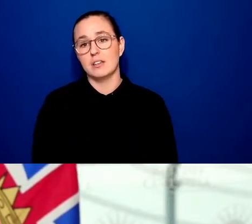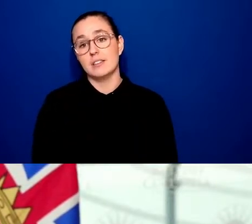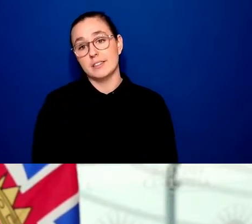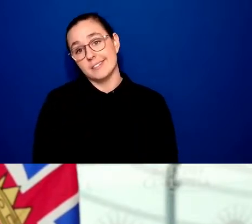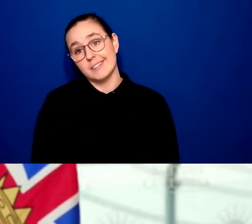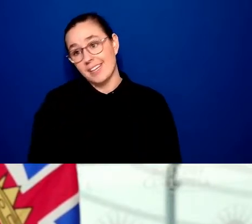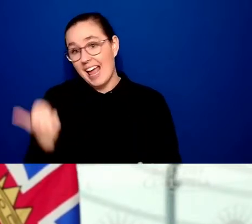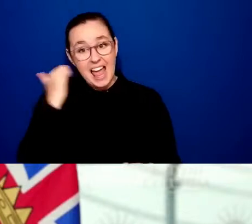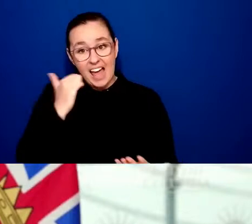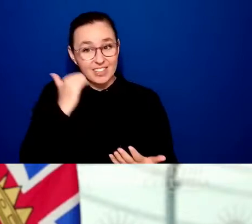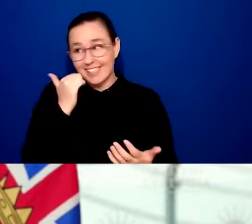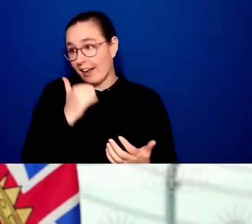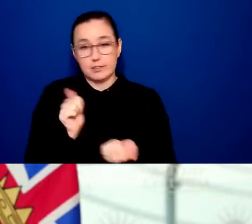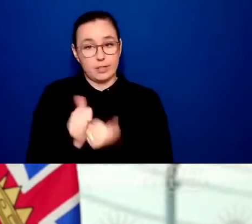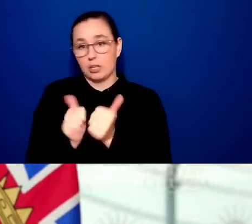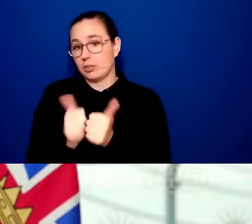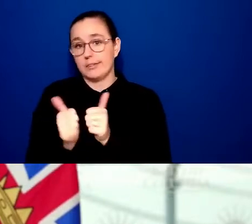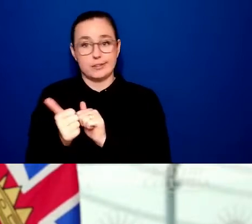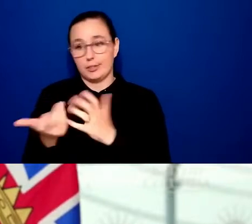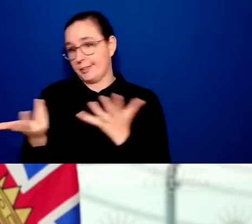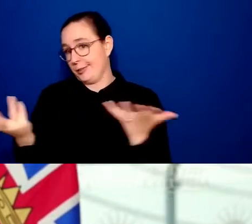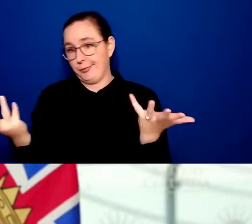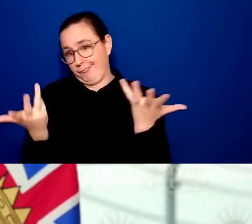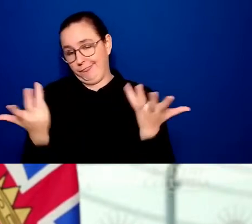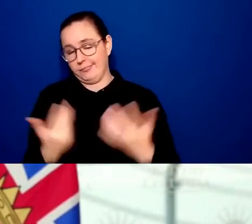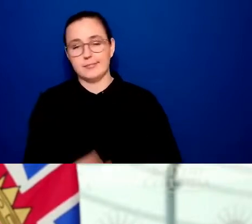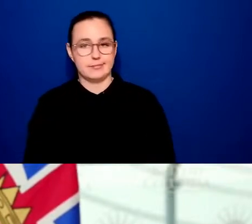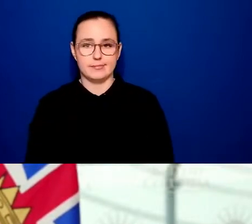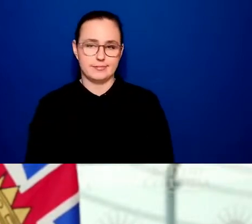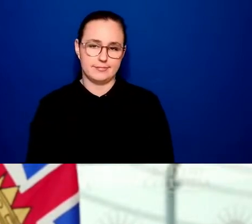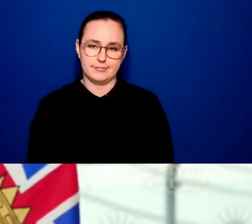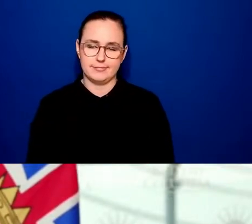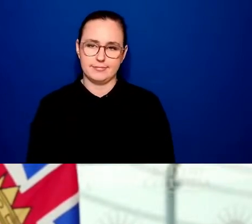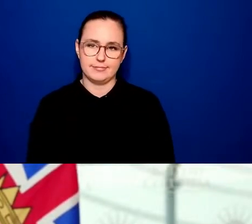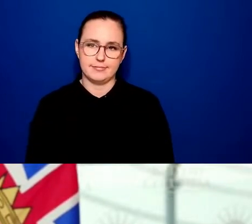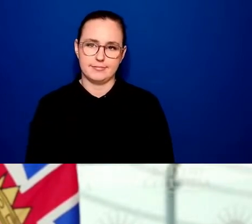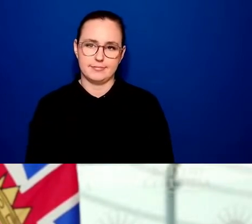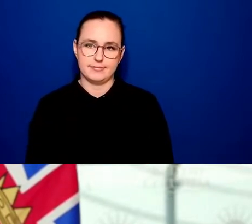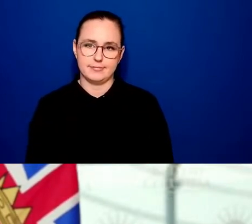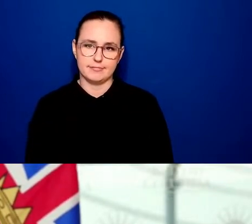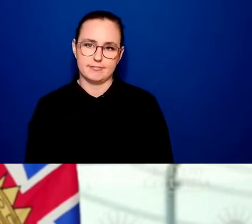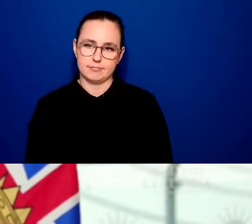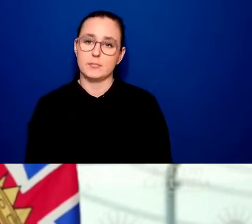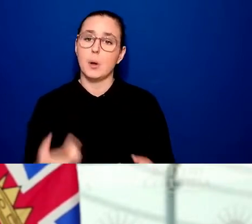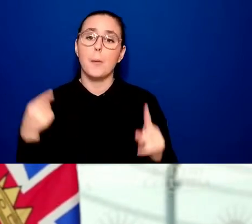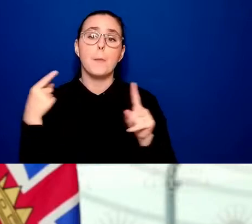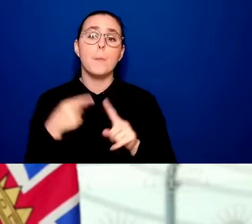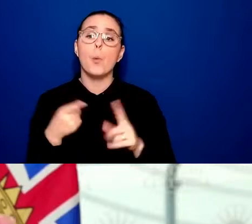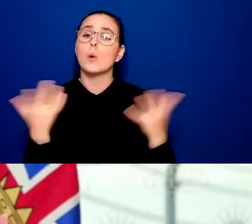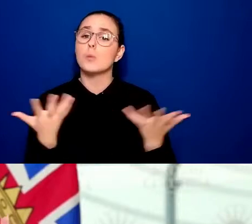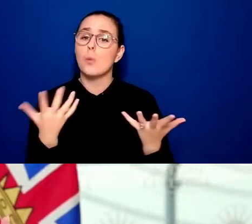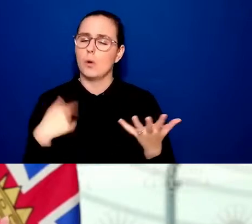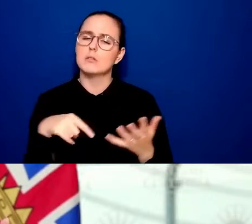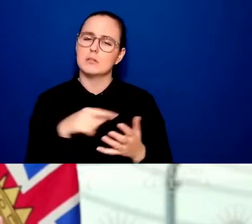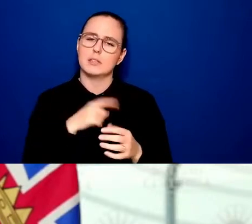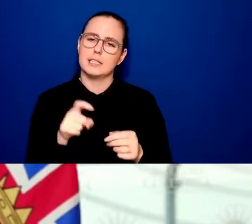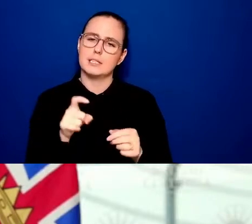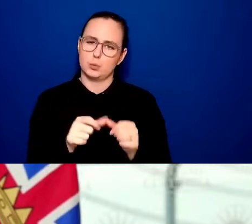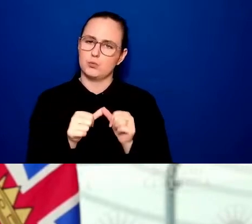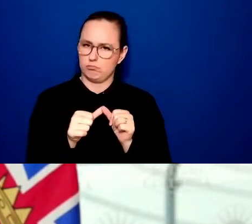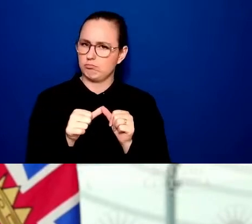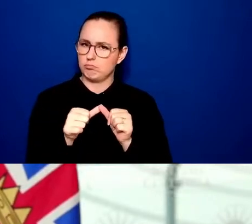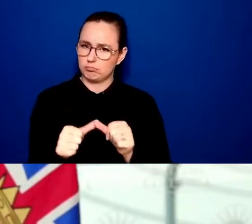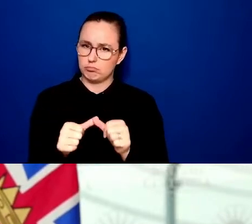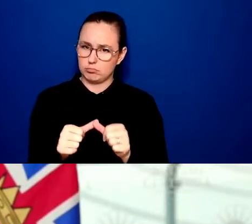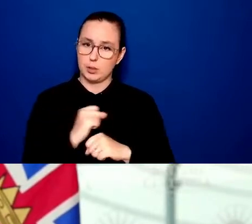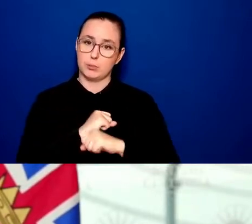sometimes day by day. We know that. And what we need to do is continue to be protected in where we